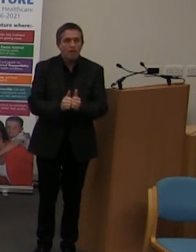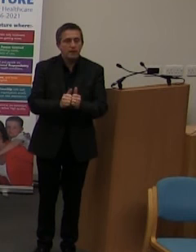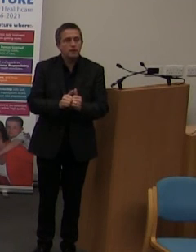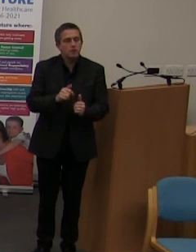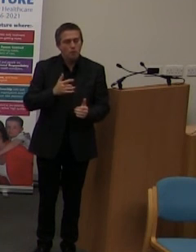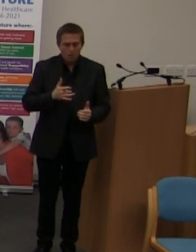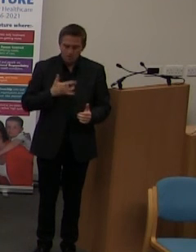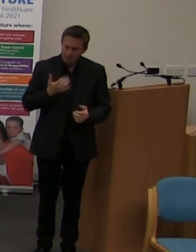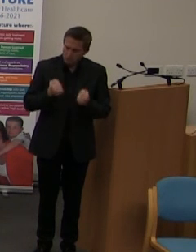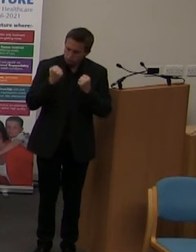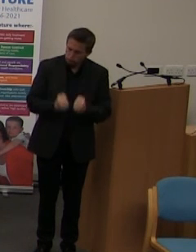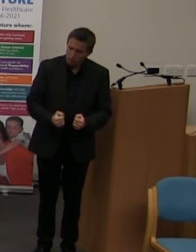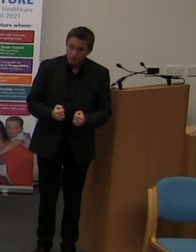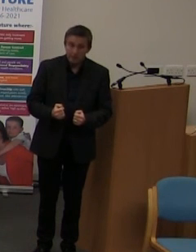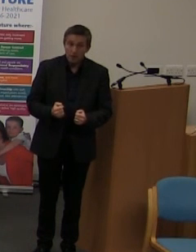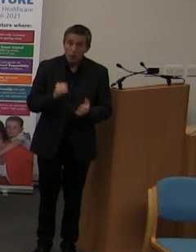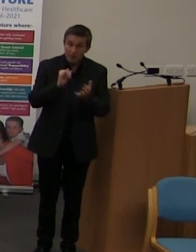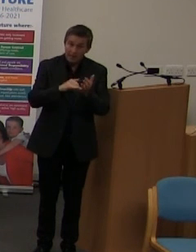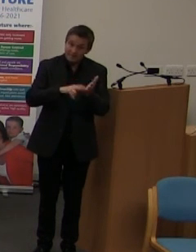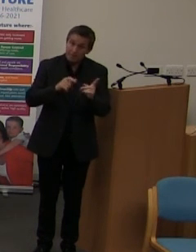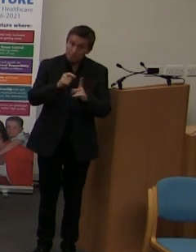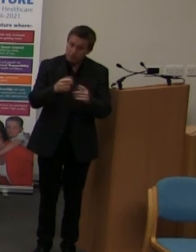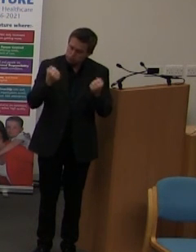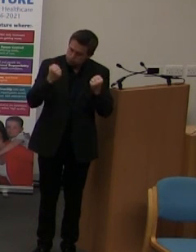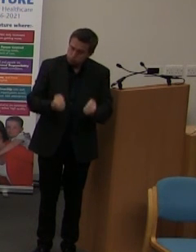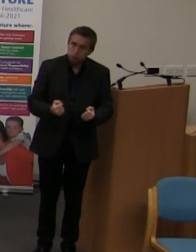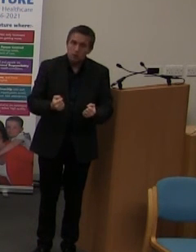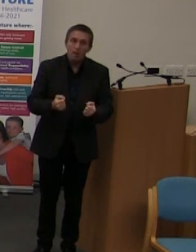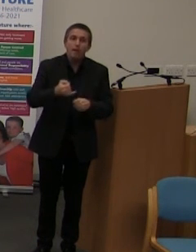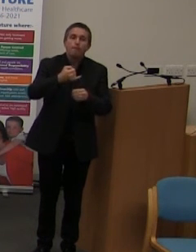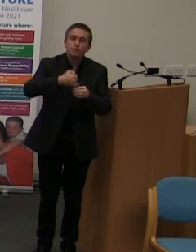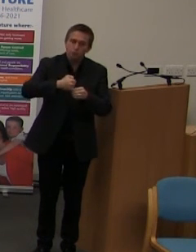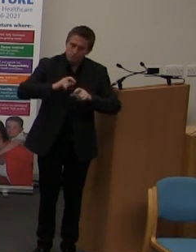believe very strongly, certainly this administration believes very strongly in keeping